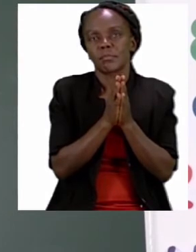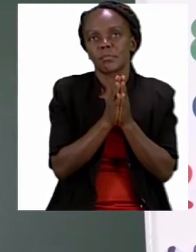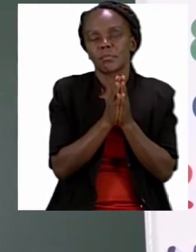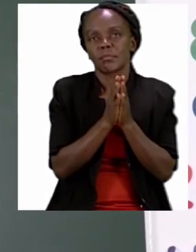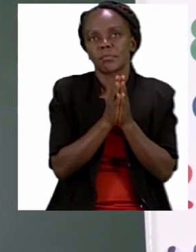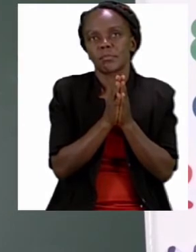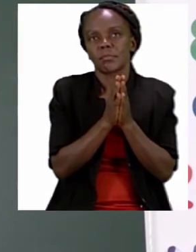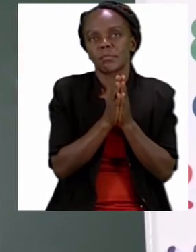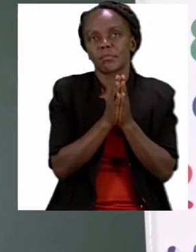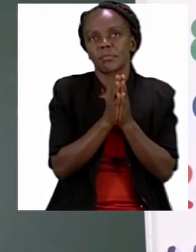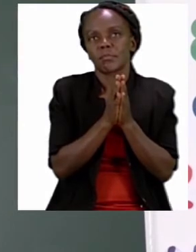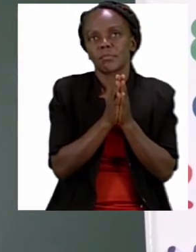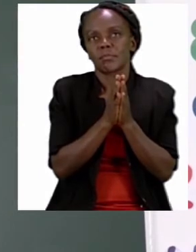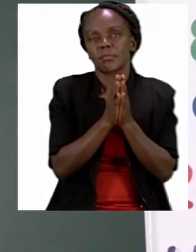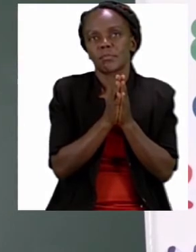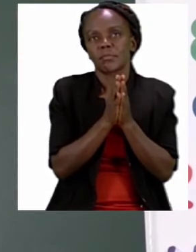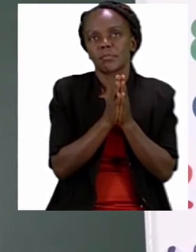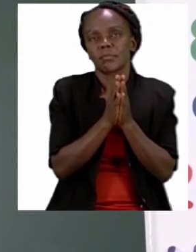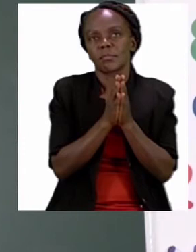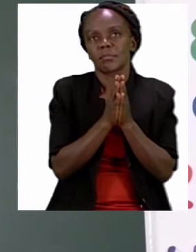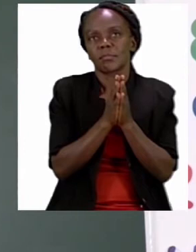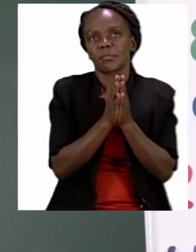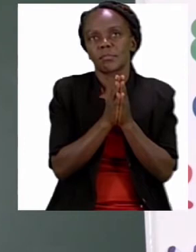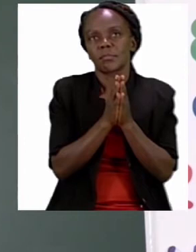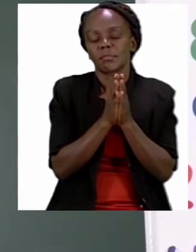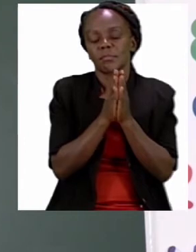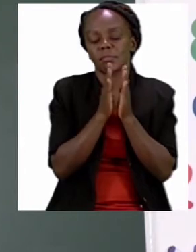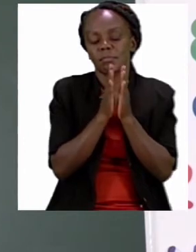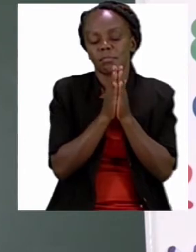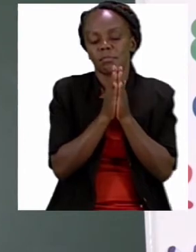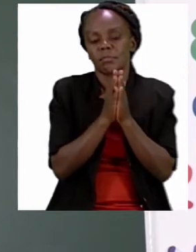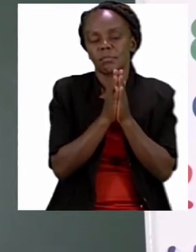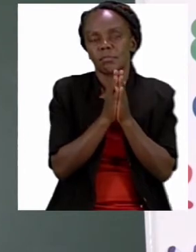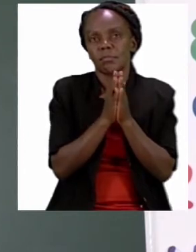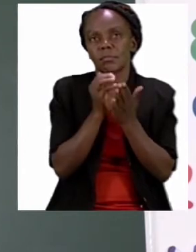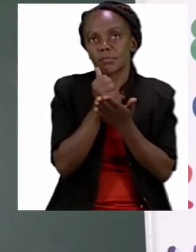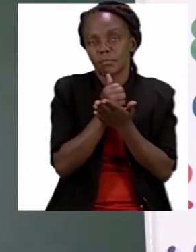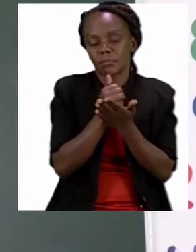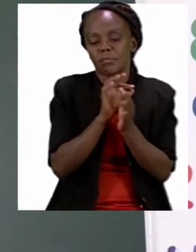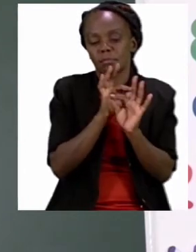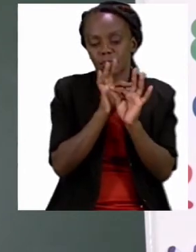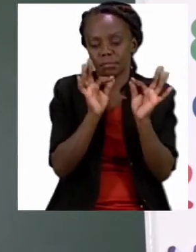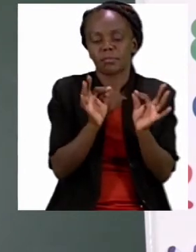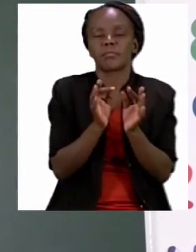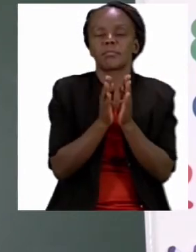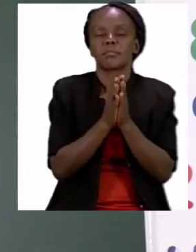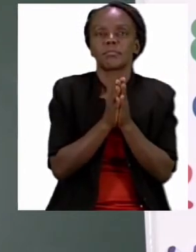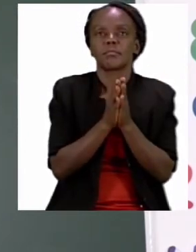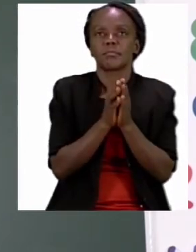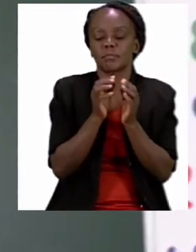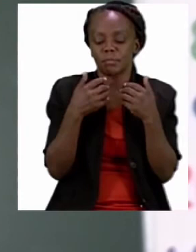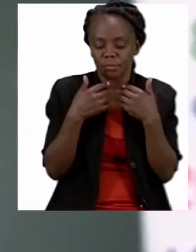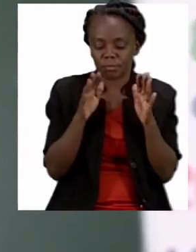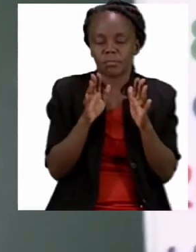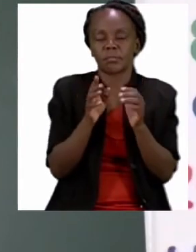two, make sure that you take your time so that it can be neat. Right, are we ready? Let's go. So we're